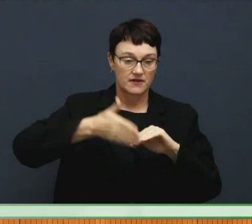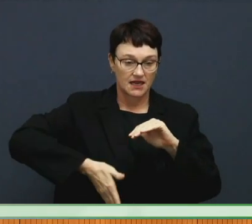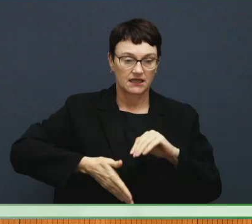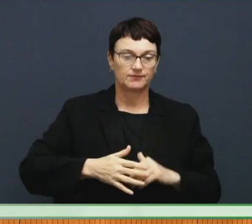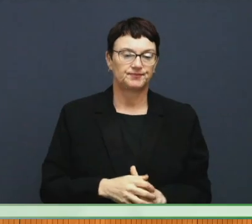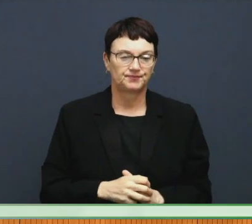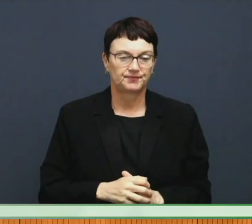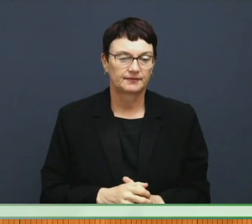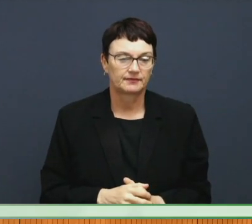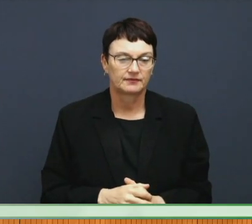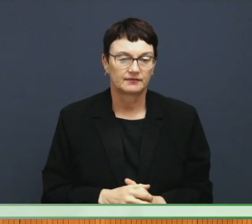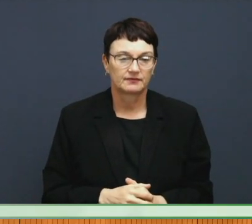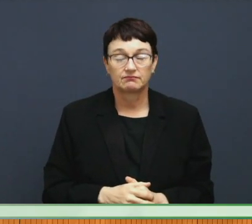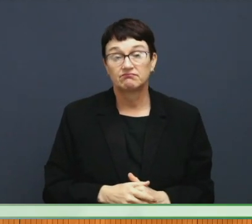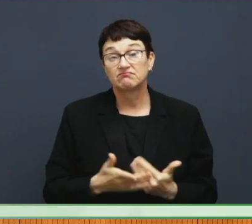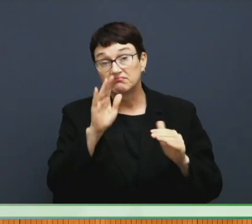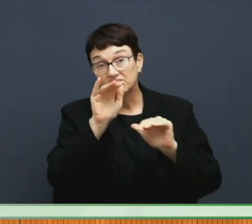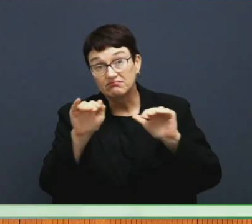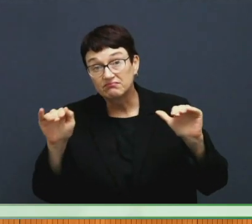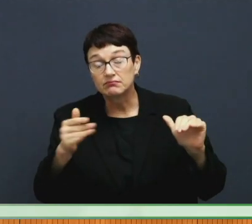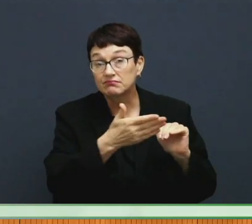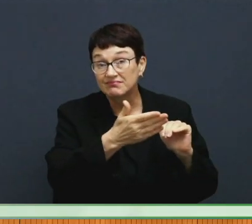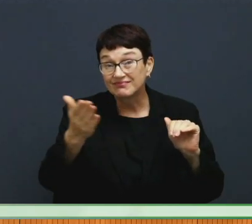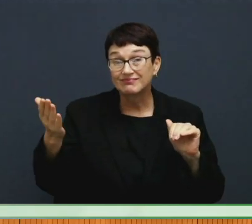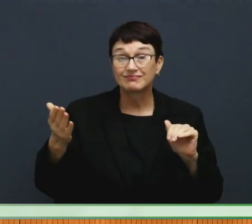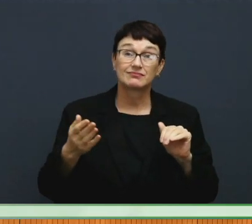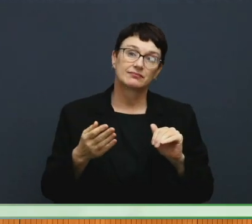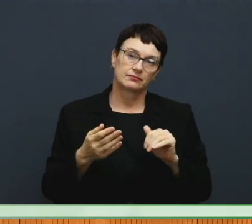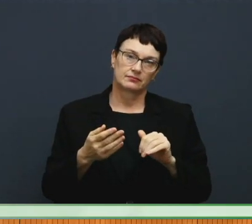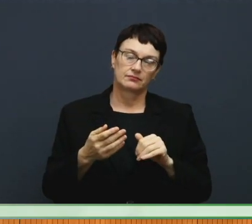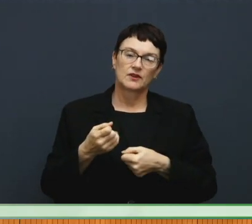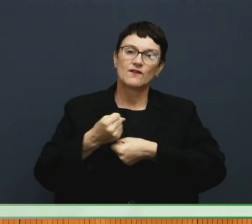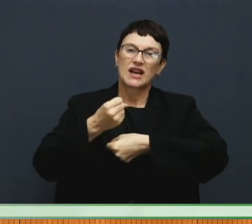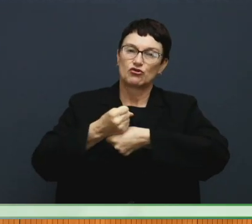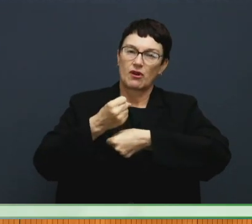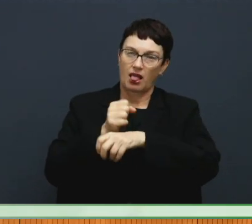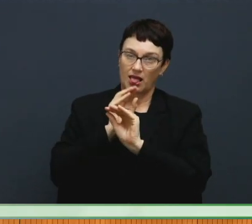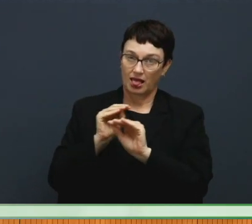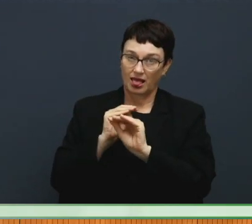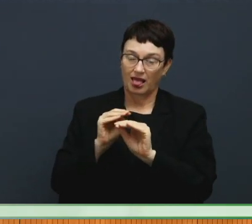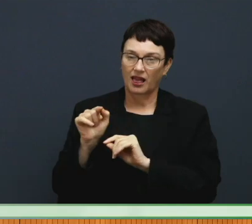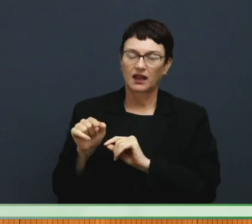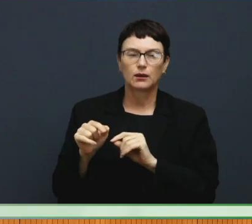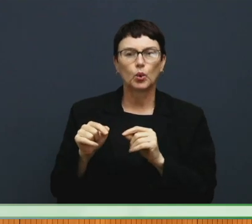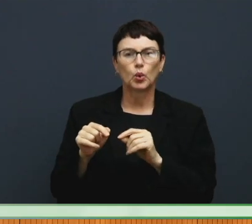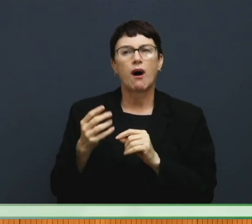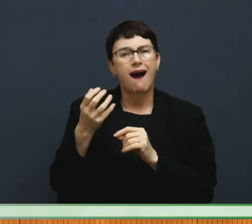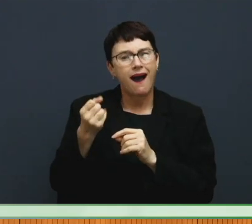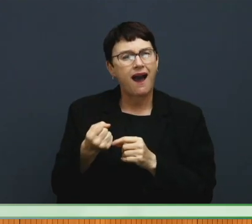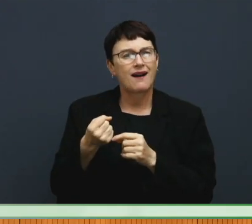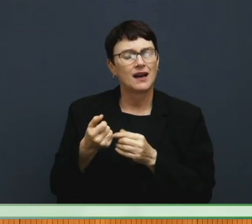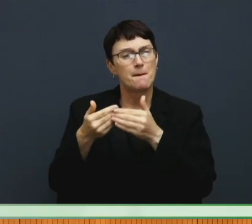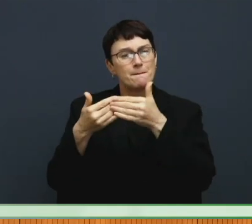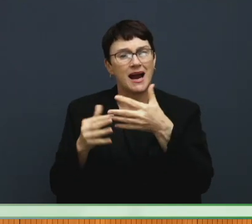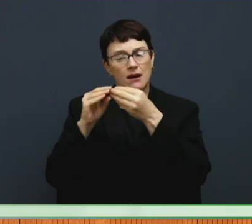fellows, vocational education for people with disabilities is a course full of challenges, but also full of hope.